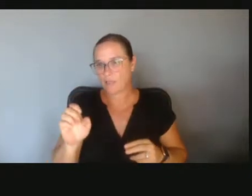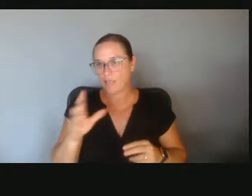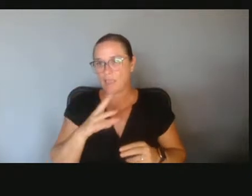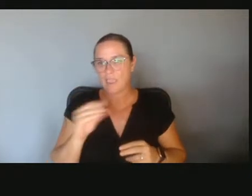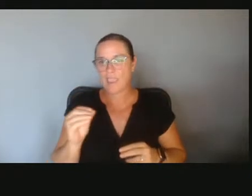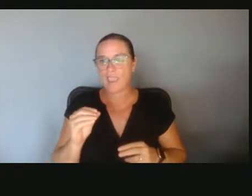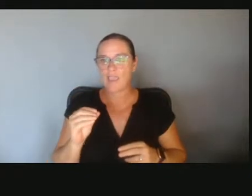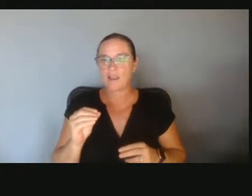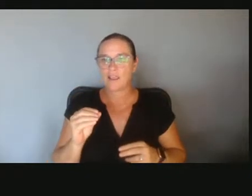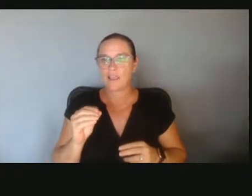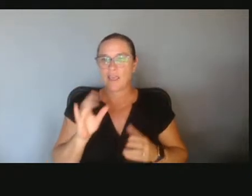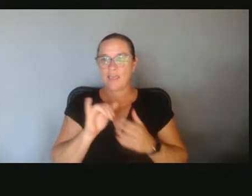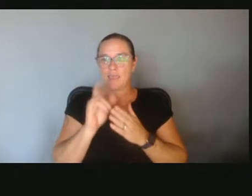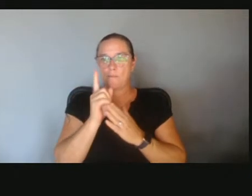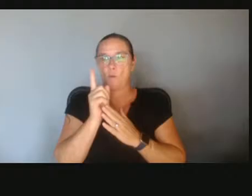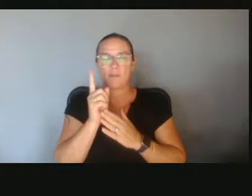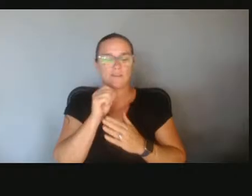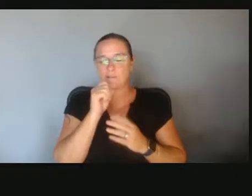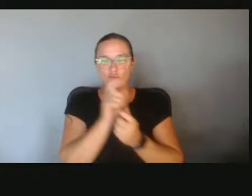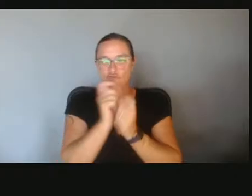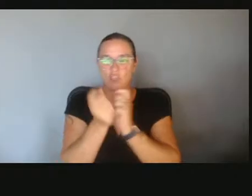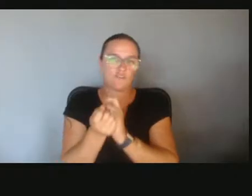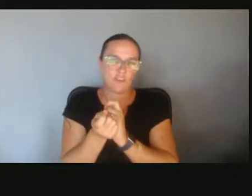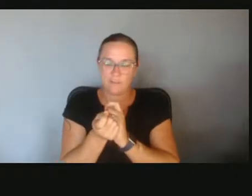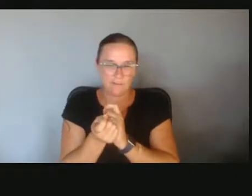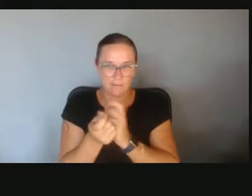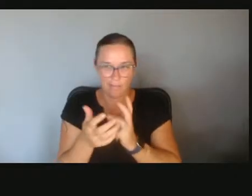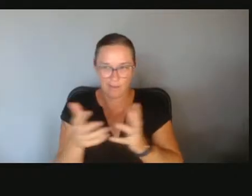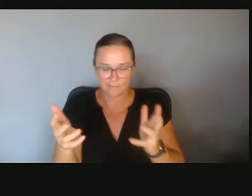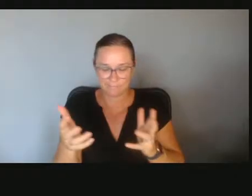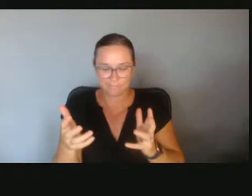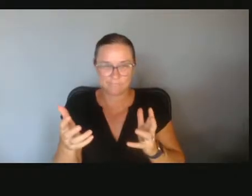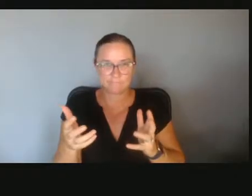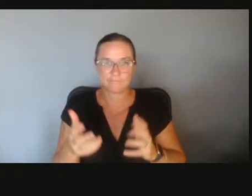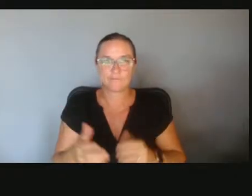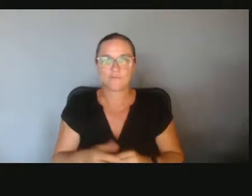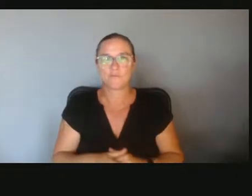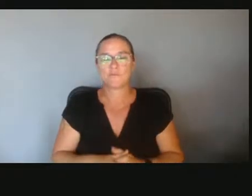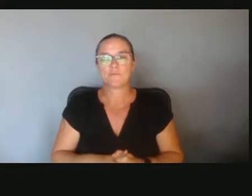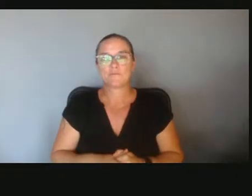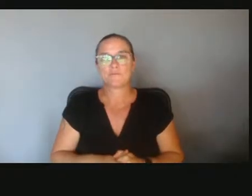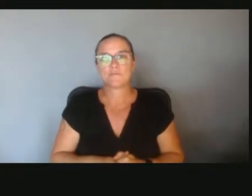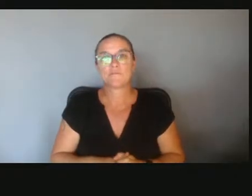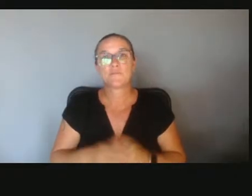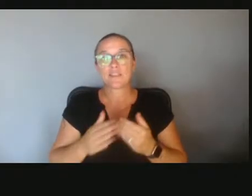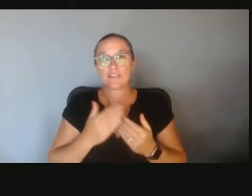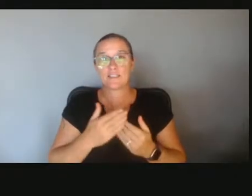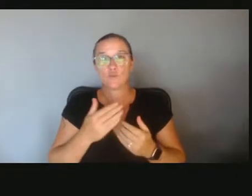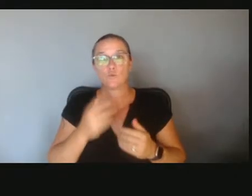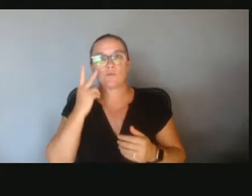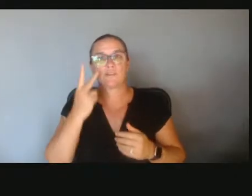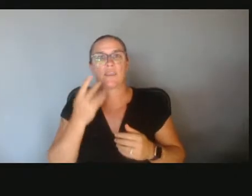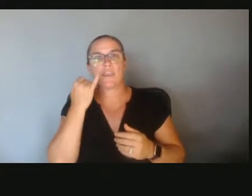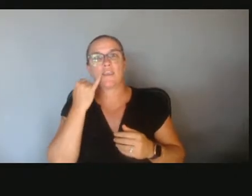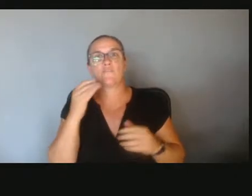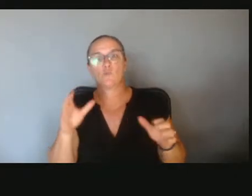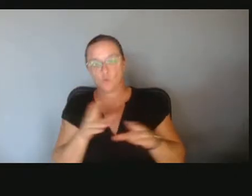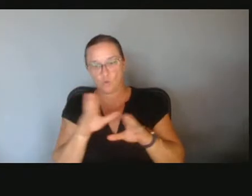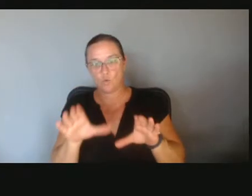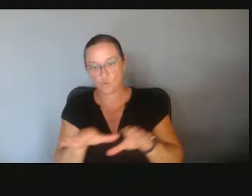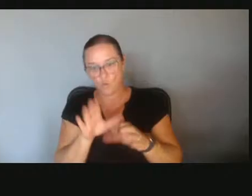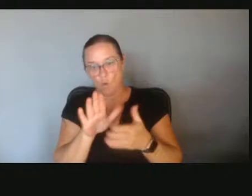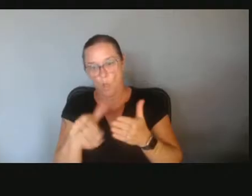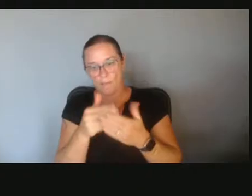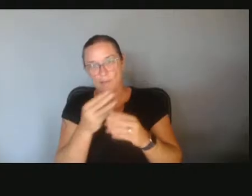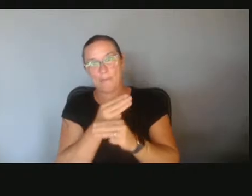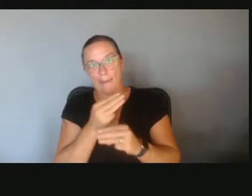the cumulative moment is not jumping very much right here. And it's easier to see that if you don't want to go through and do all the math to zoom out